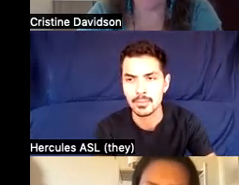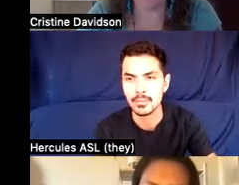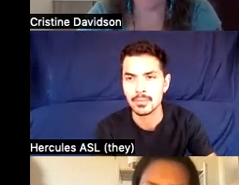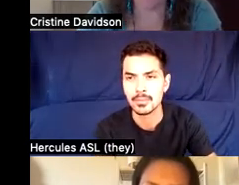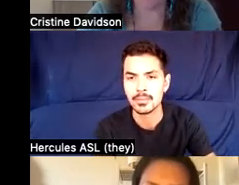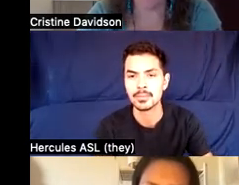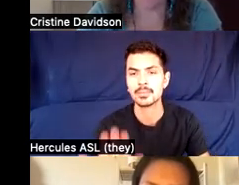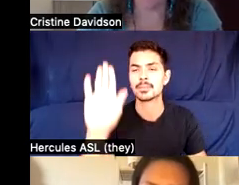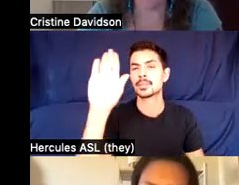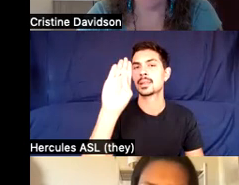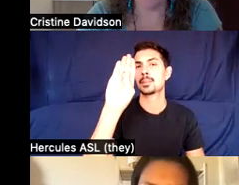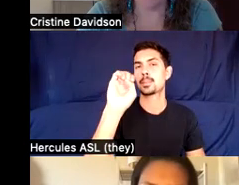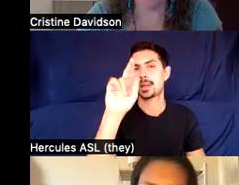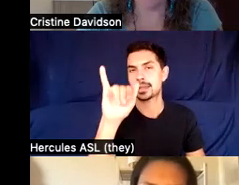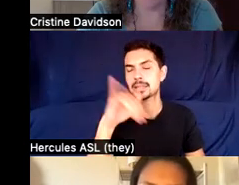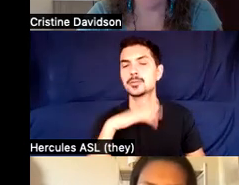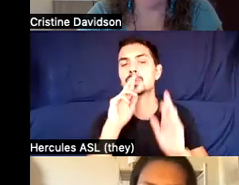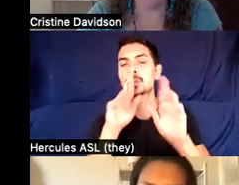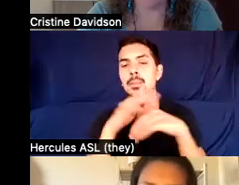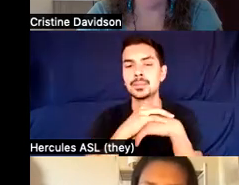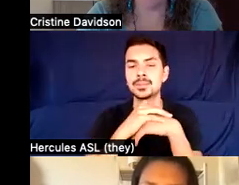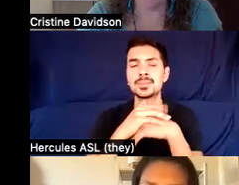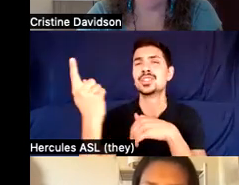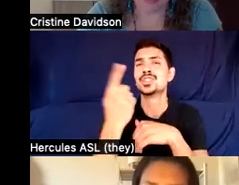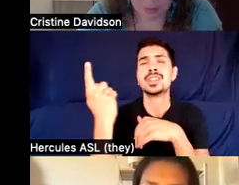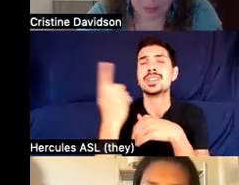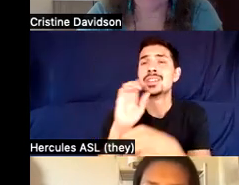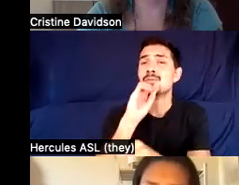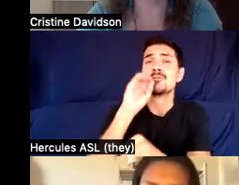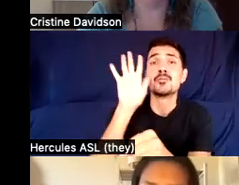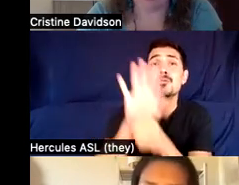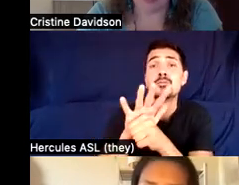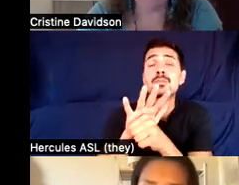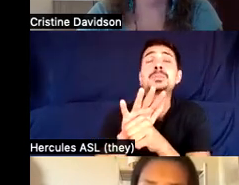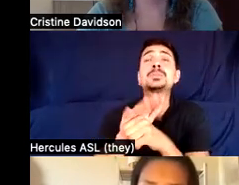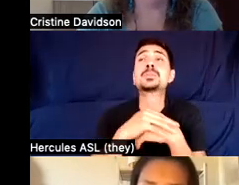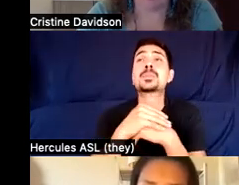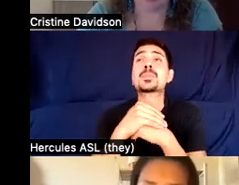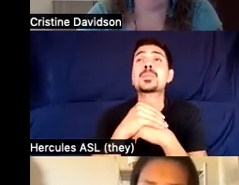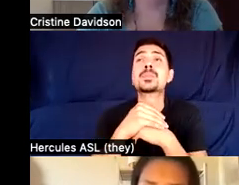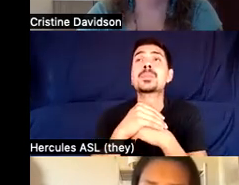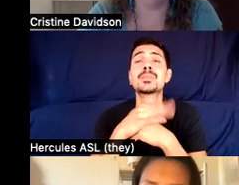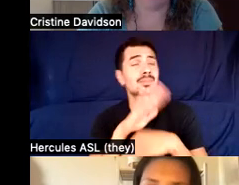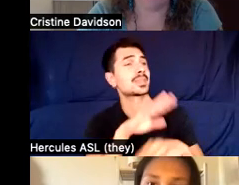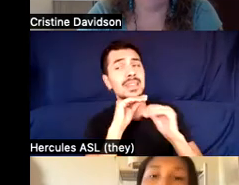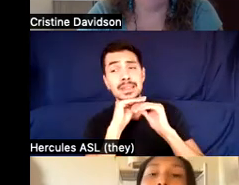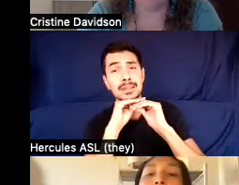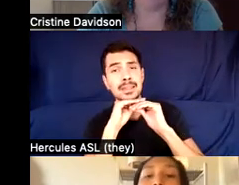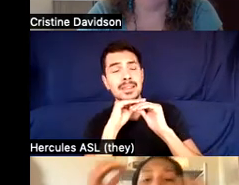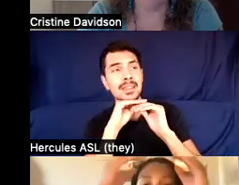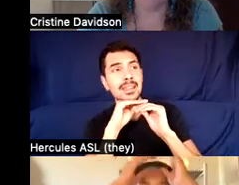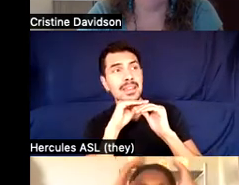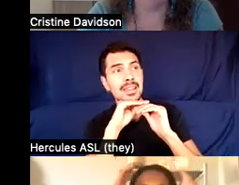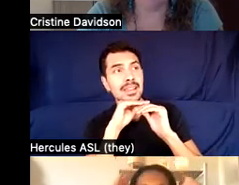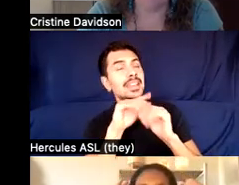think too, just validating that there's nothing that says you have to go on like nothing happened, right? Like if you need to